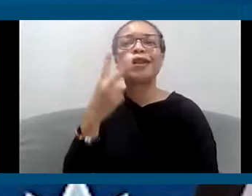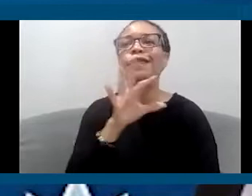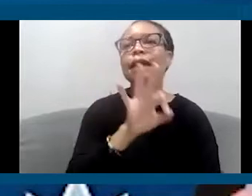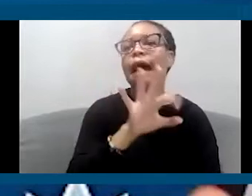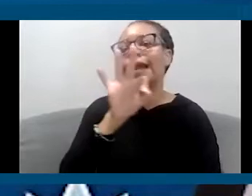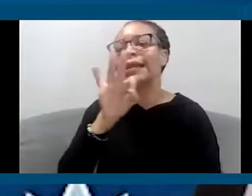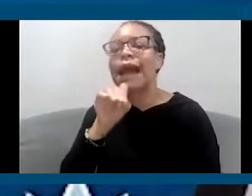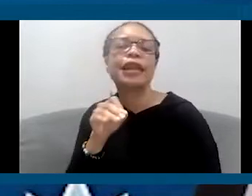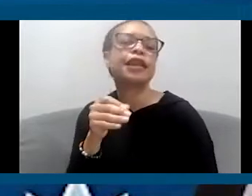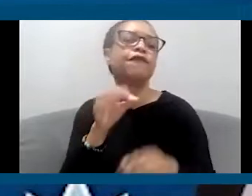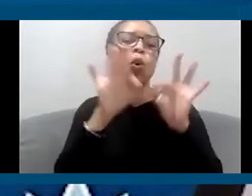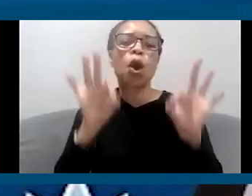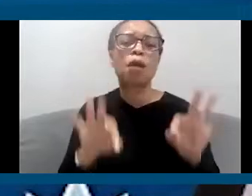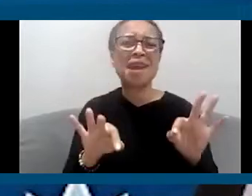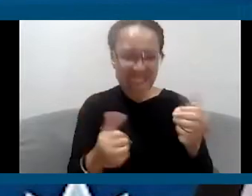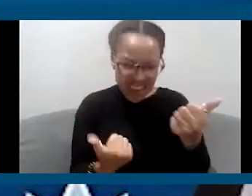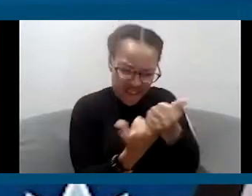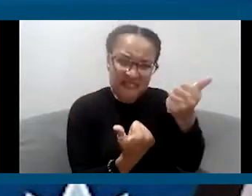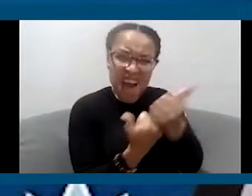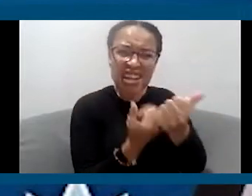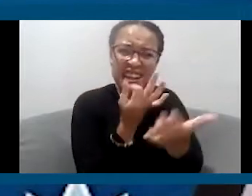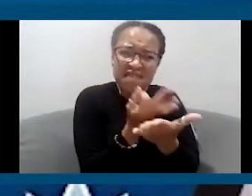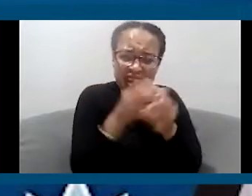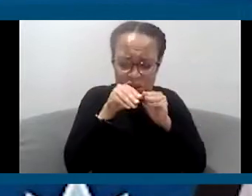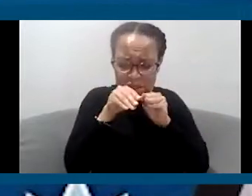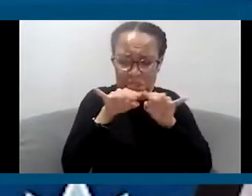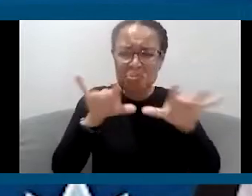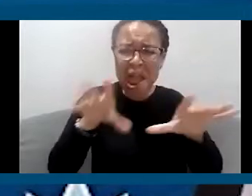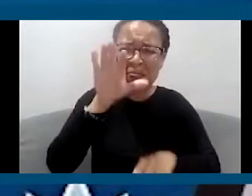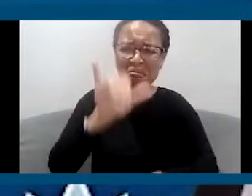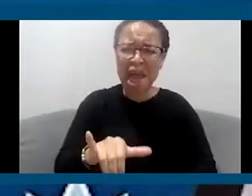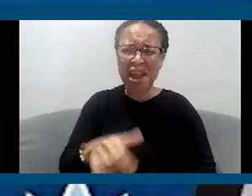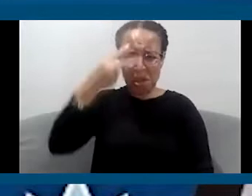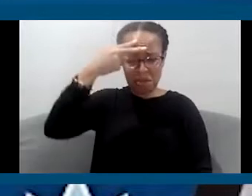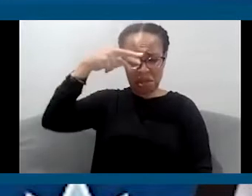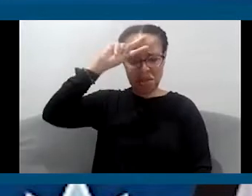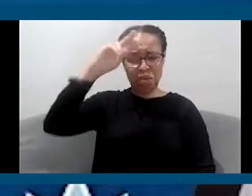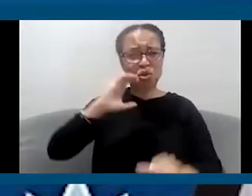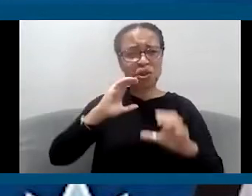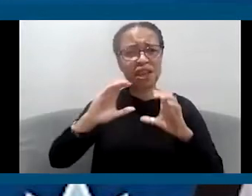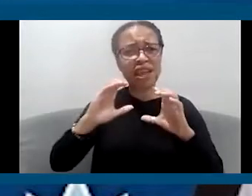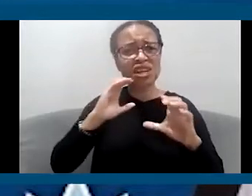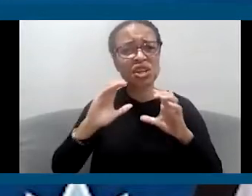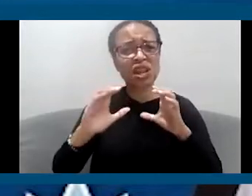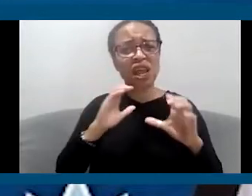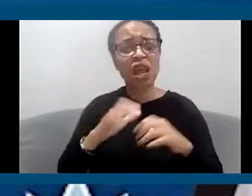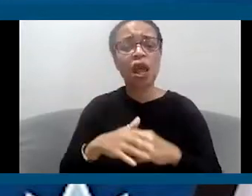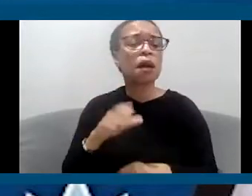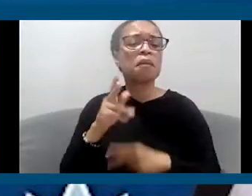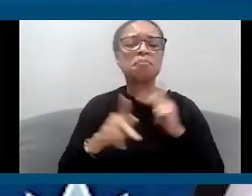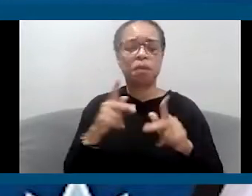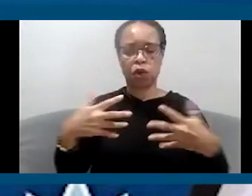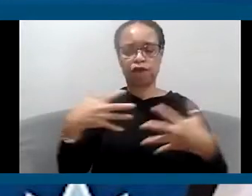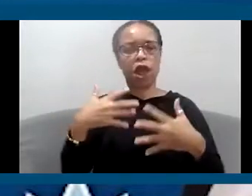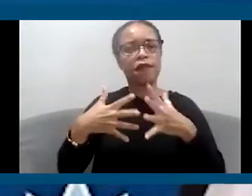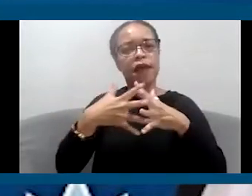how well funded it is to spread that disinformation in attempts to disenfranchise the American Muslim community. I mean, people are afraid that the